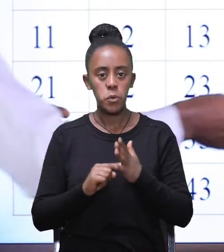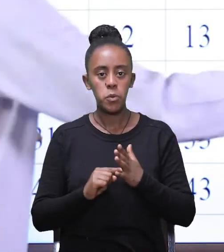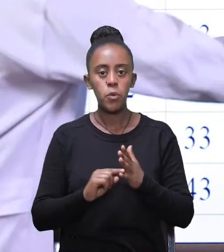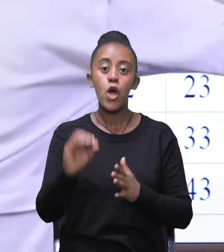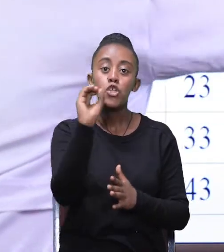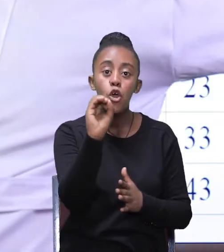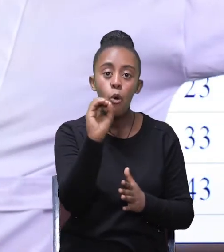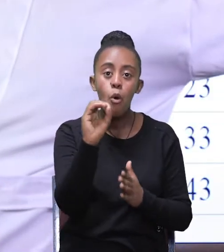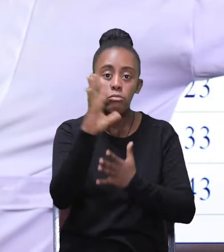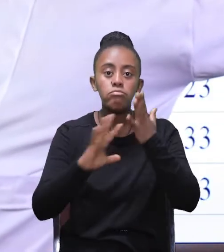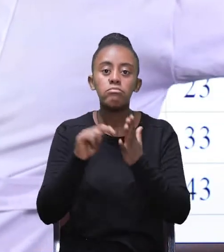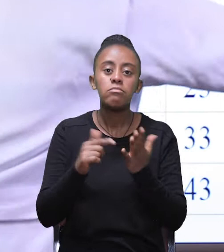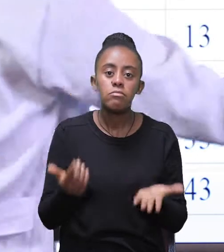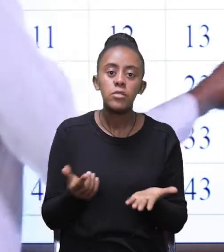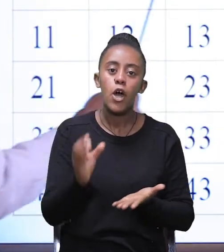0,